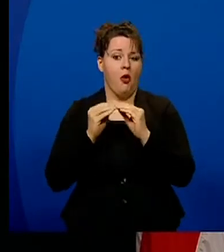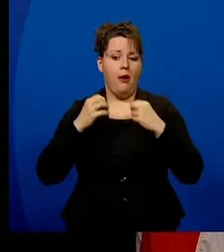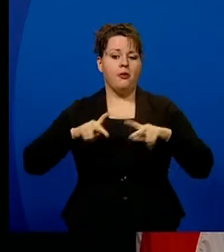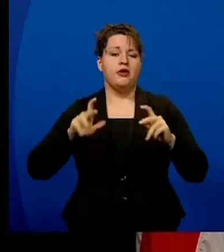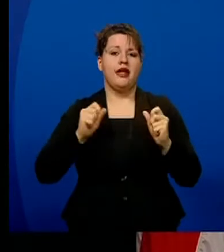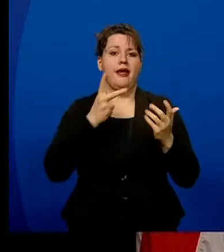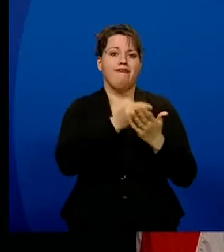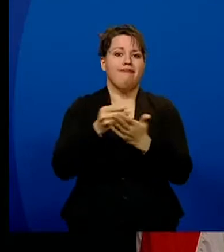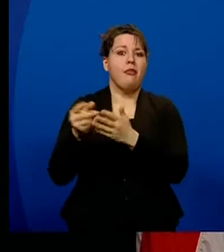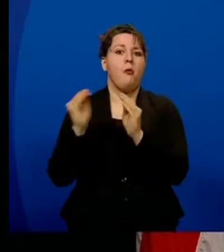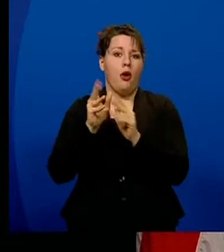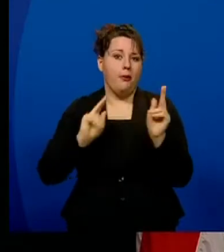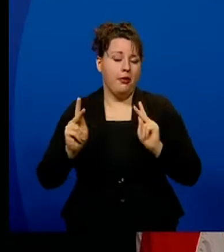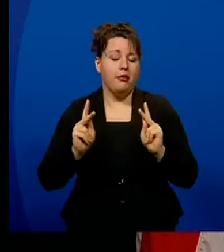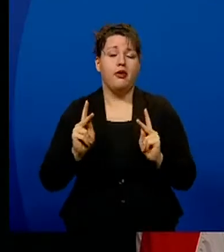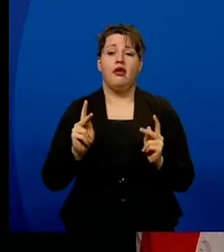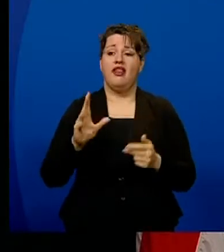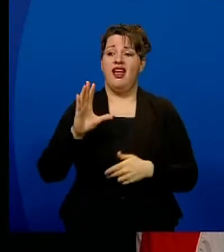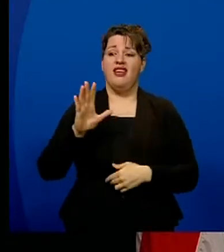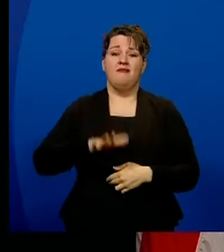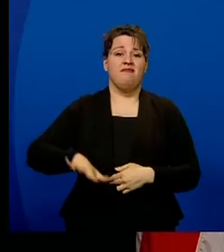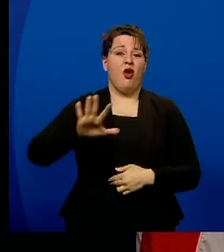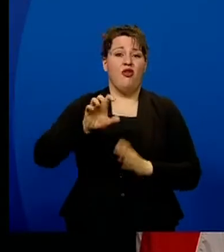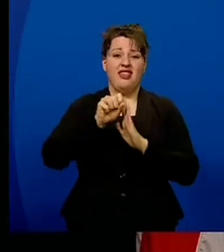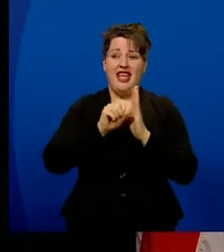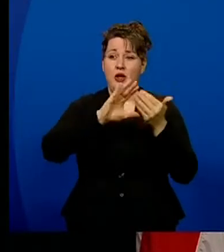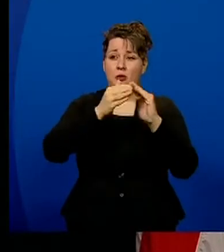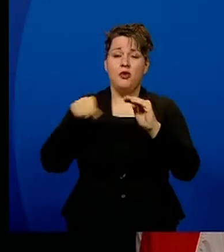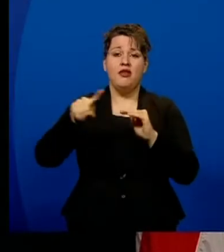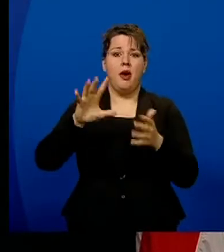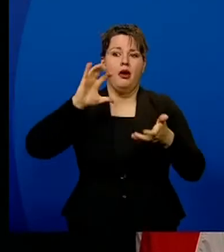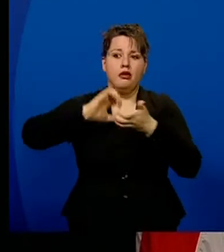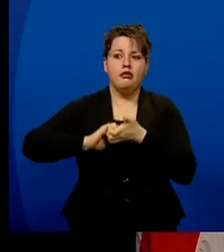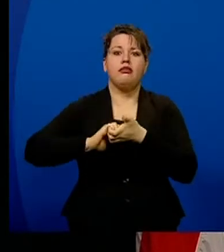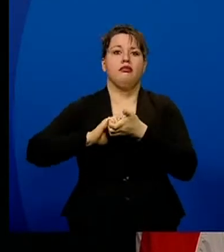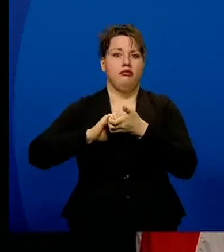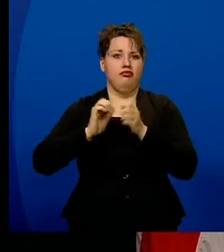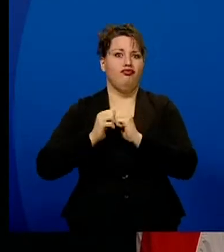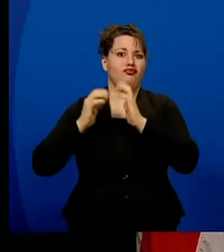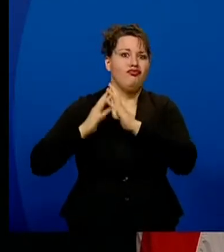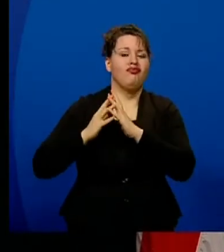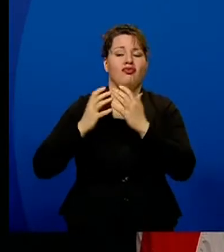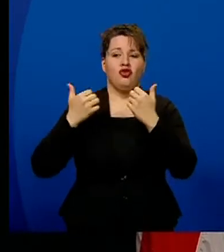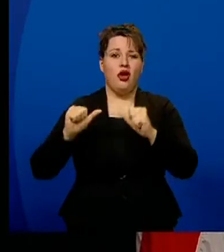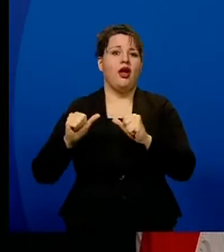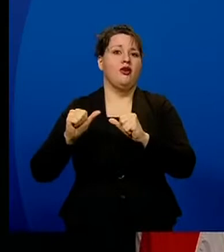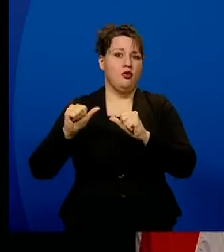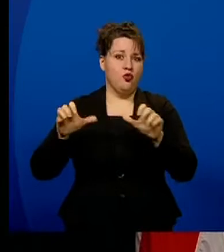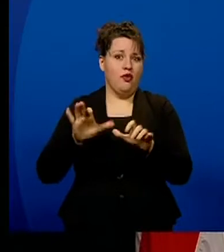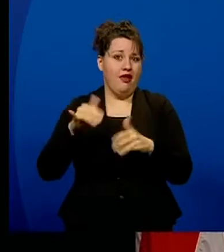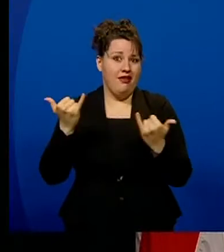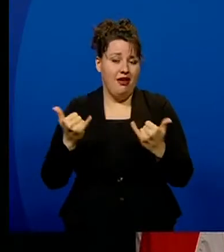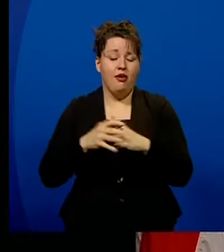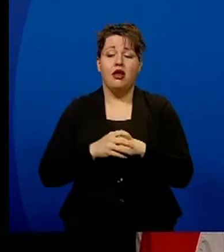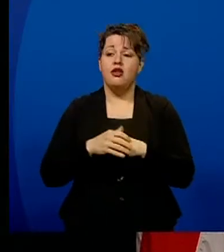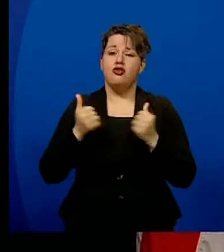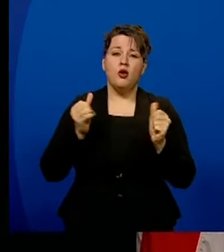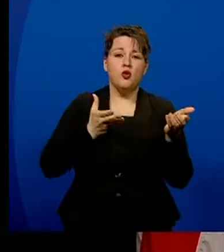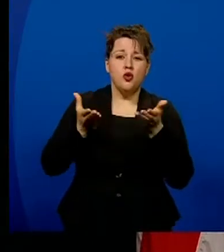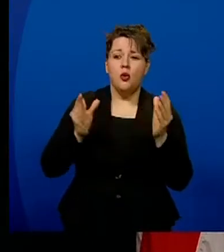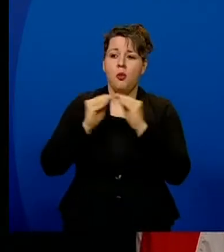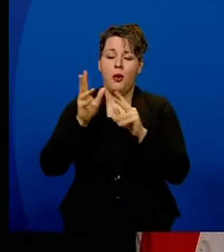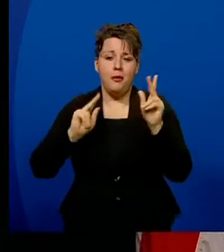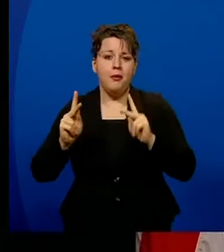more Iowans, and communities across the state are partnering to make that possible now and preparing to serve even more people as more